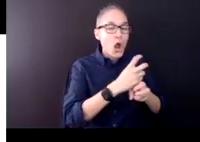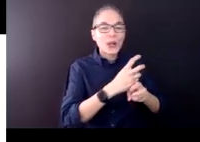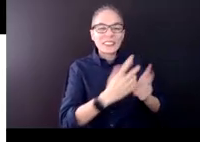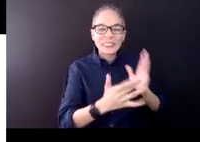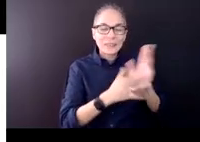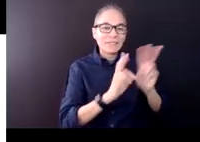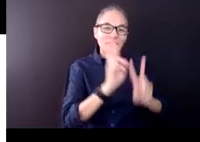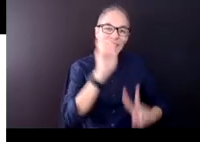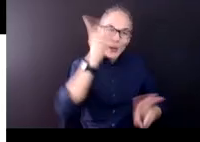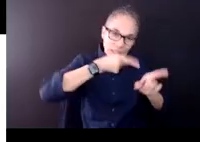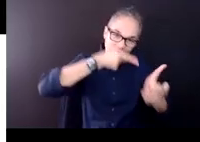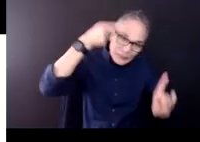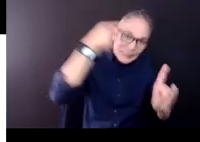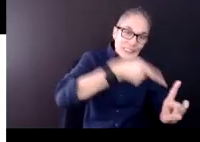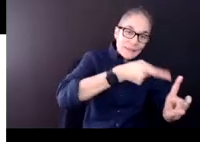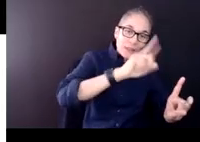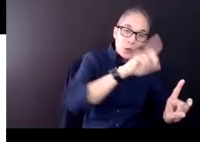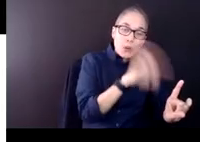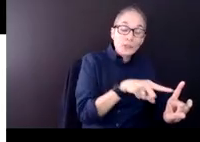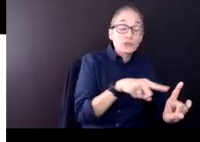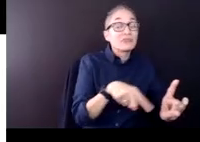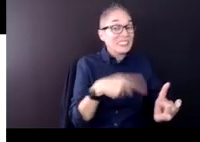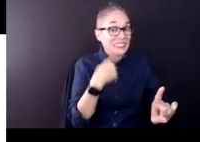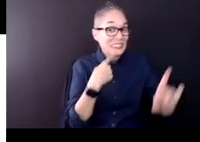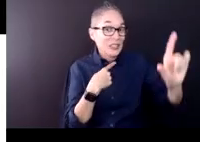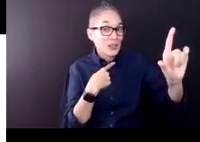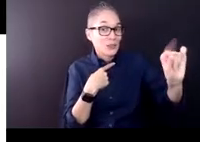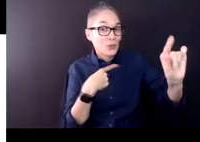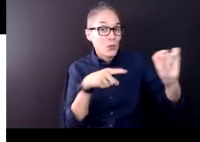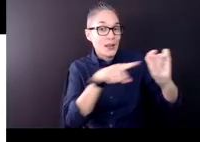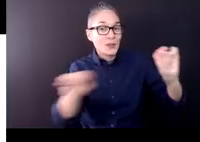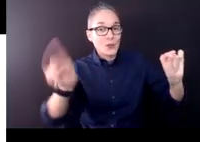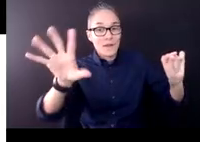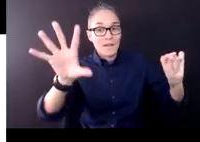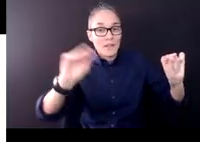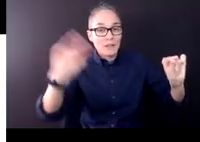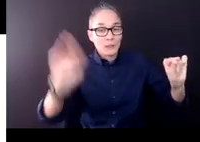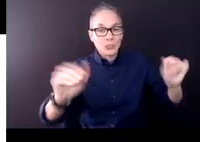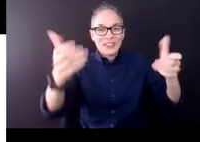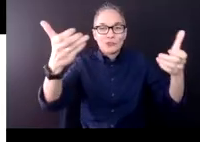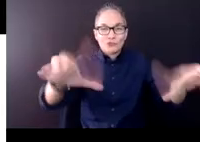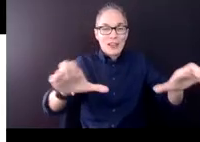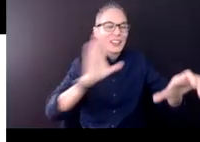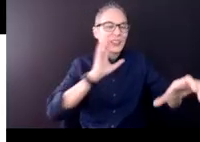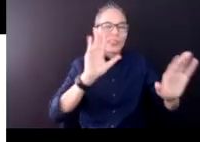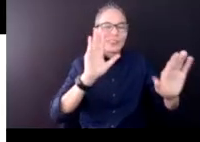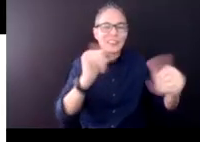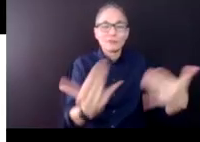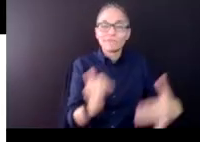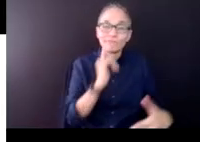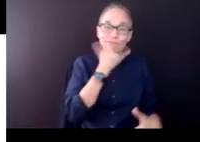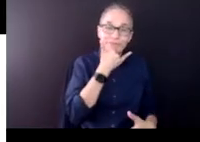specific question or task, there's a 20 to 50% chance that it will give you an hallucinated